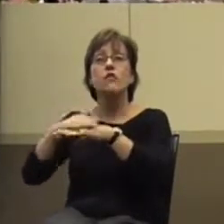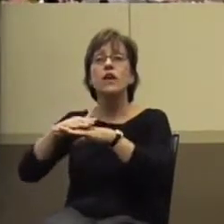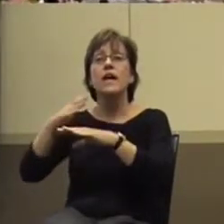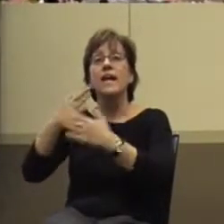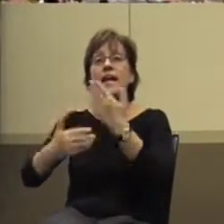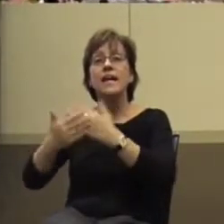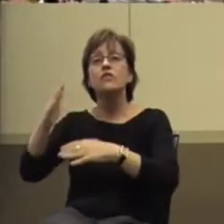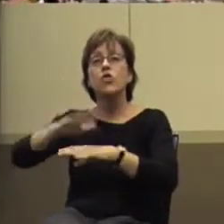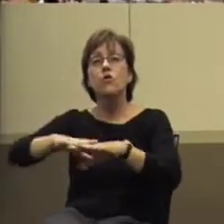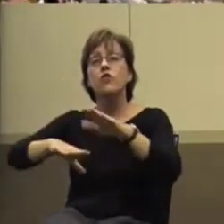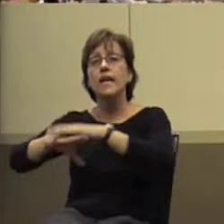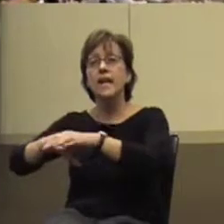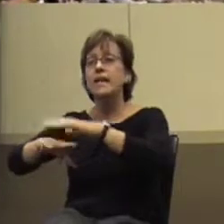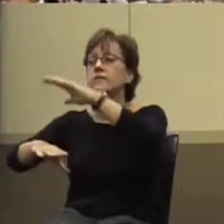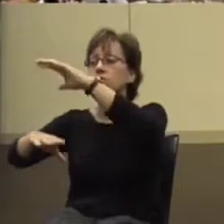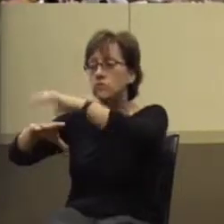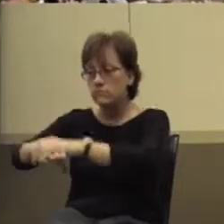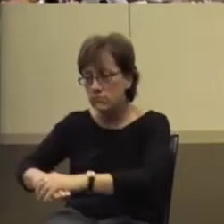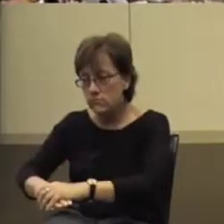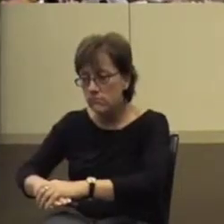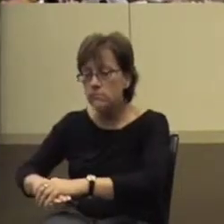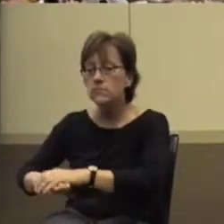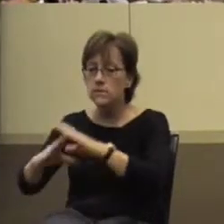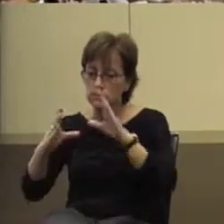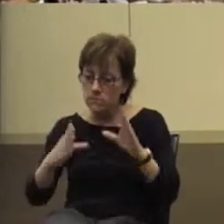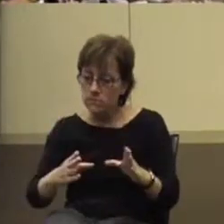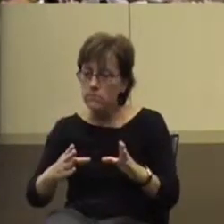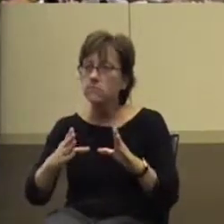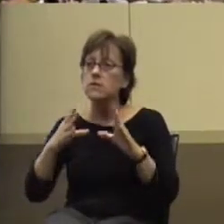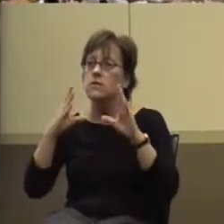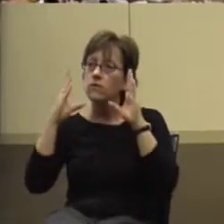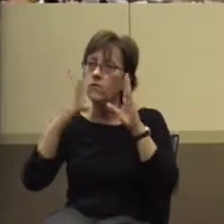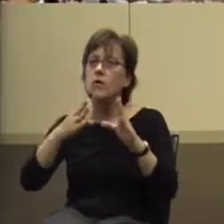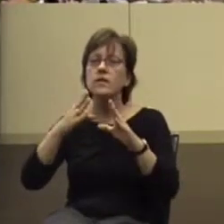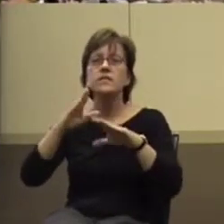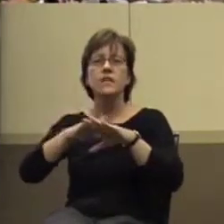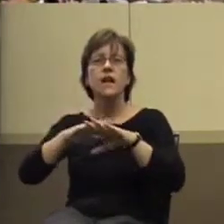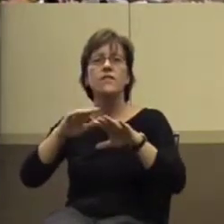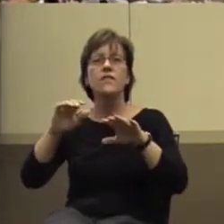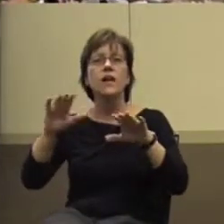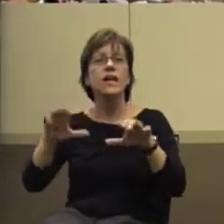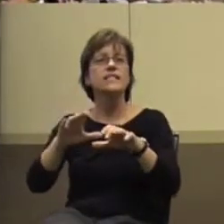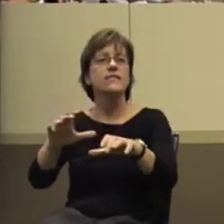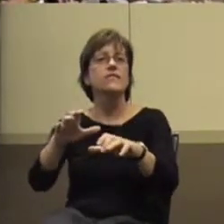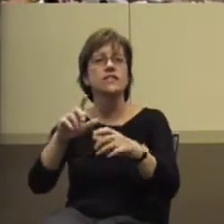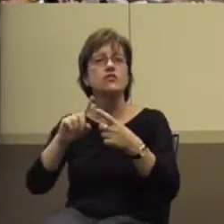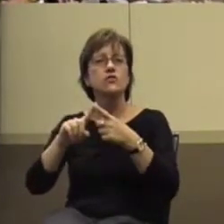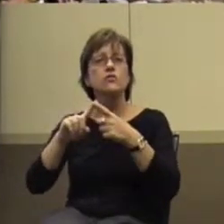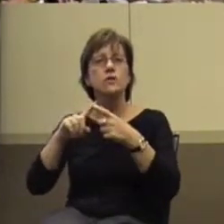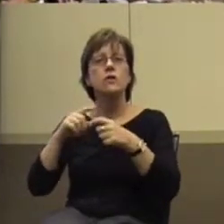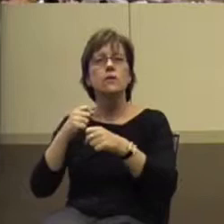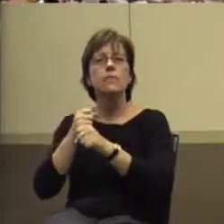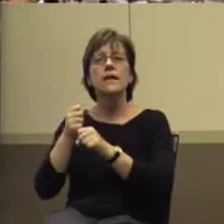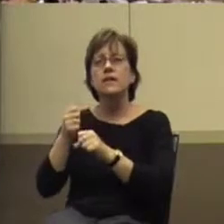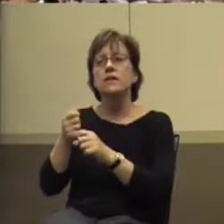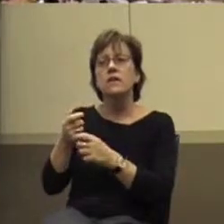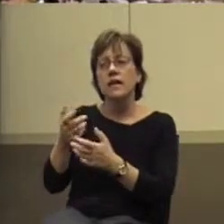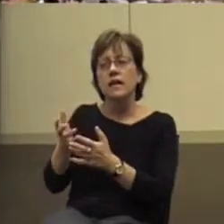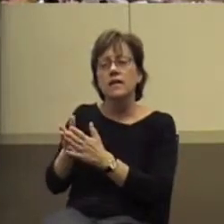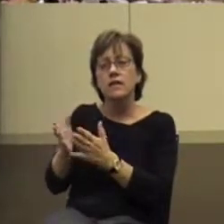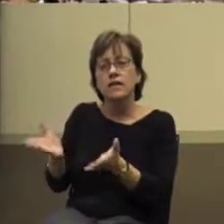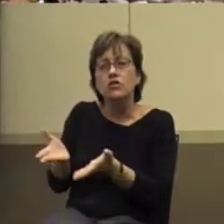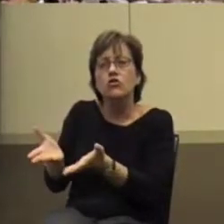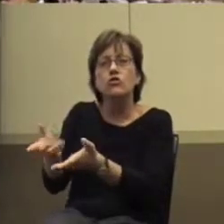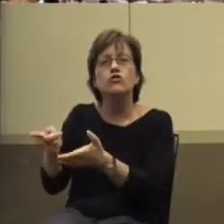try to send her back down to whatever the functional activity is, and getting her to use functional language to